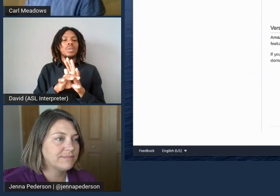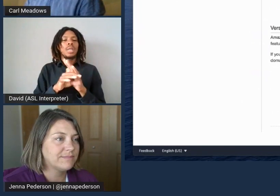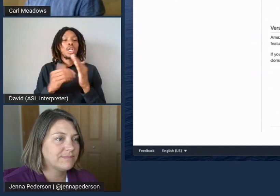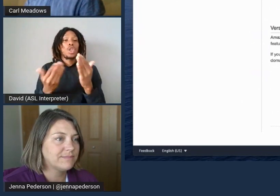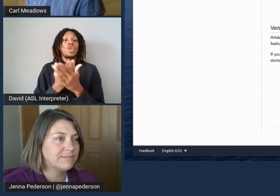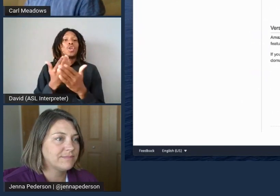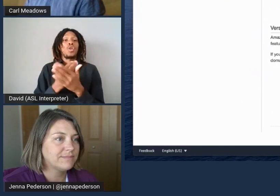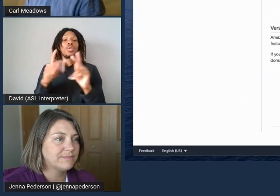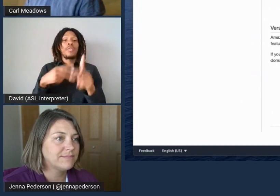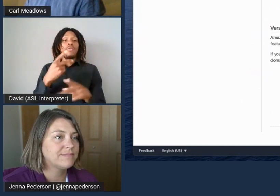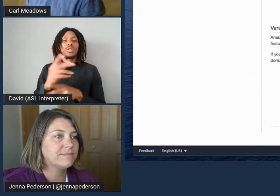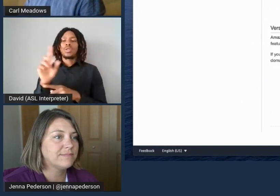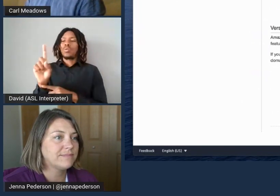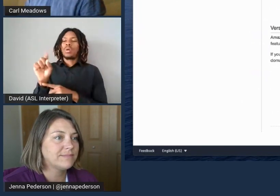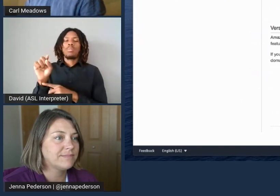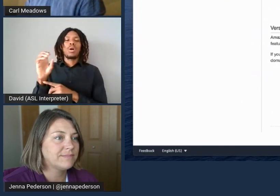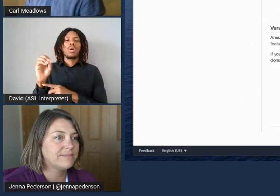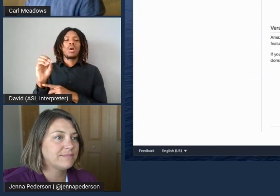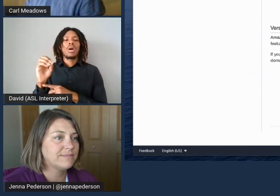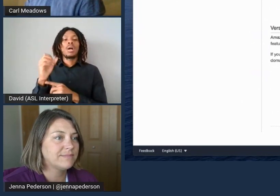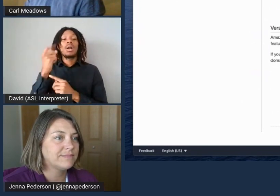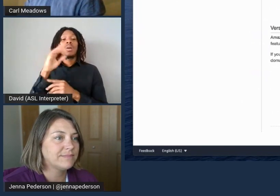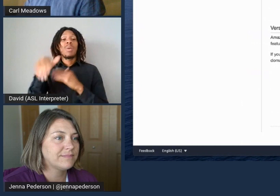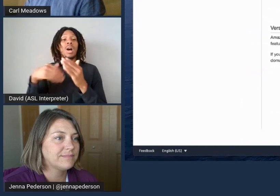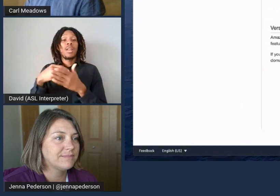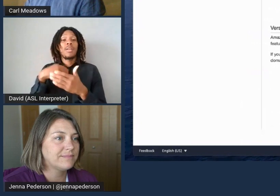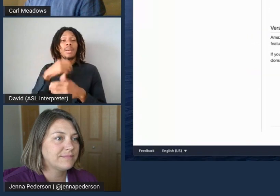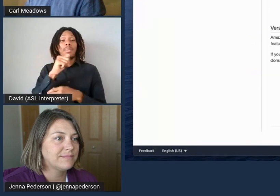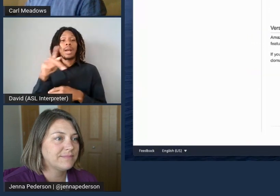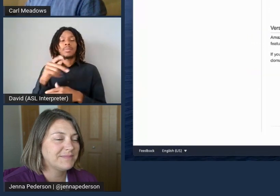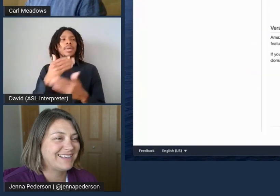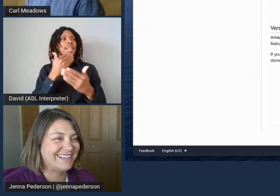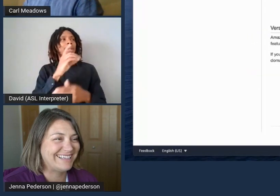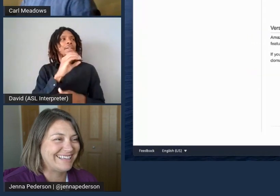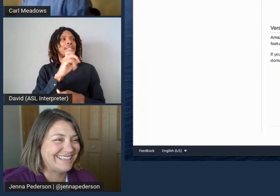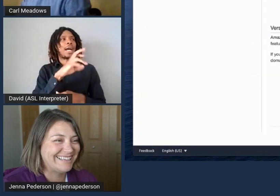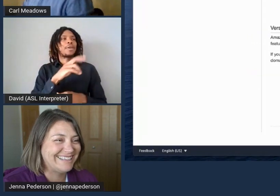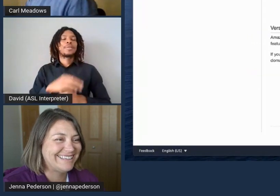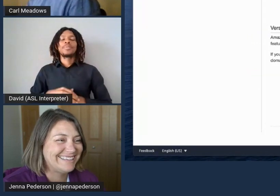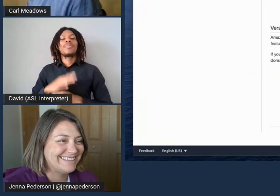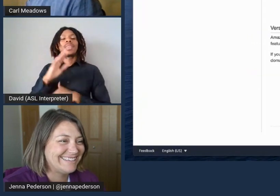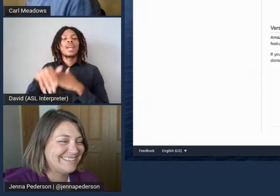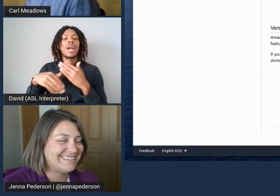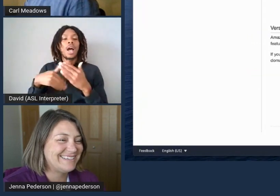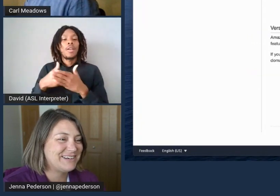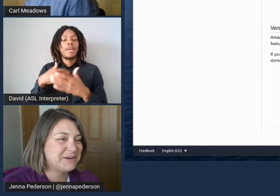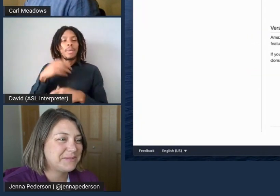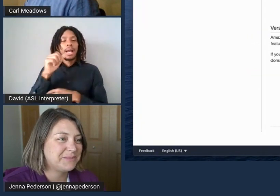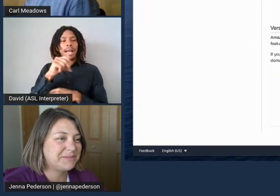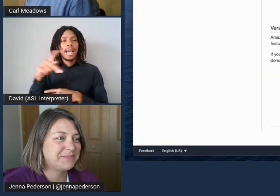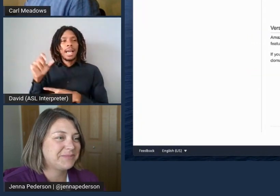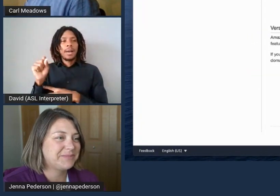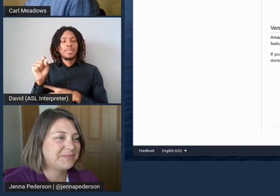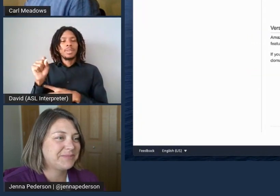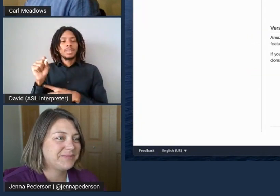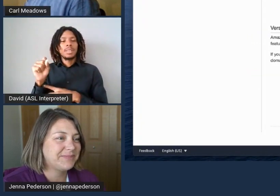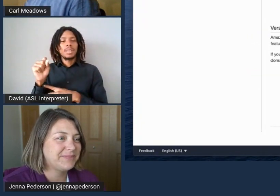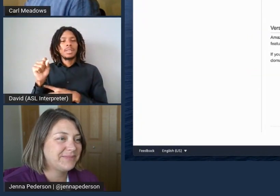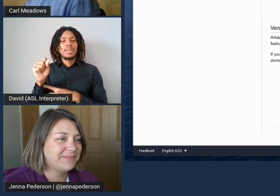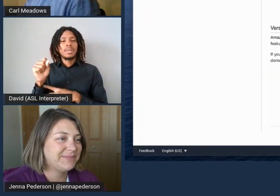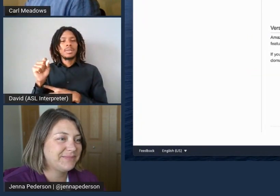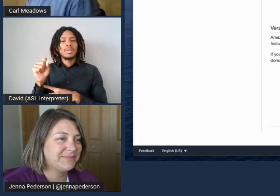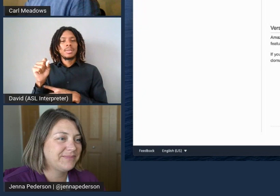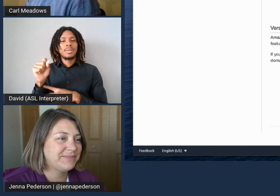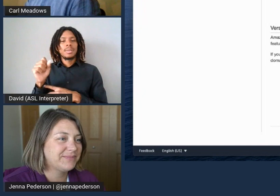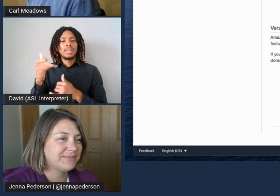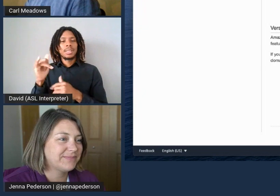is the 1.0. But if all of my apps, and thank you, Docker, if all of my apps are